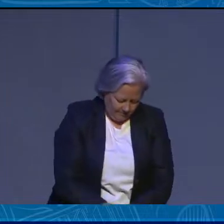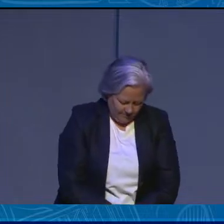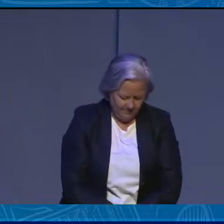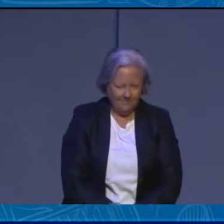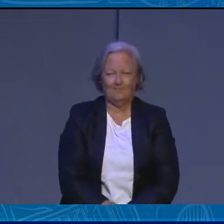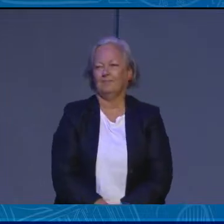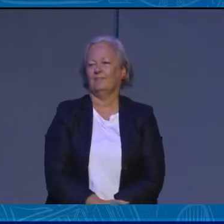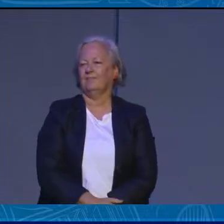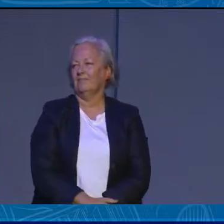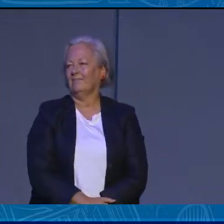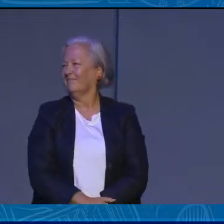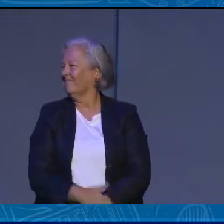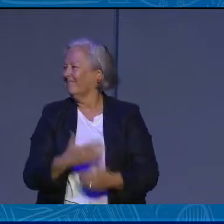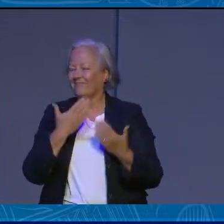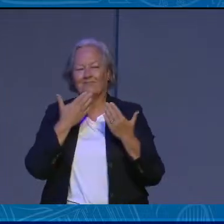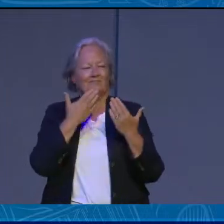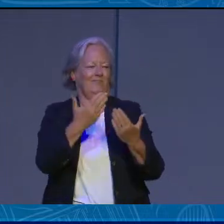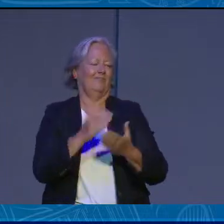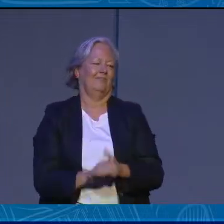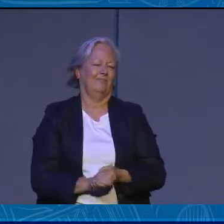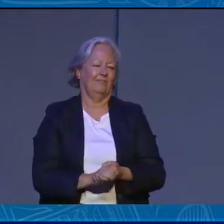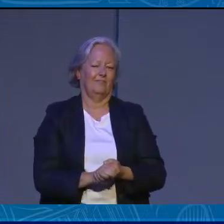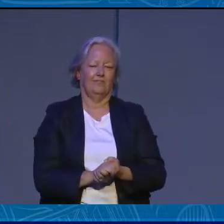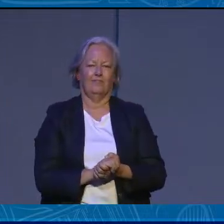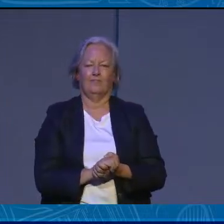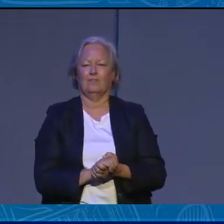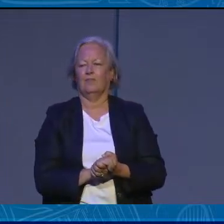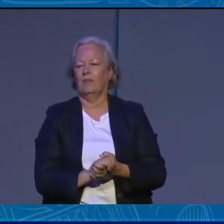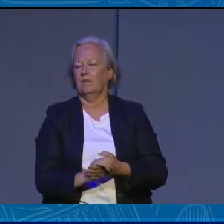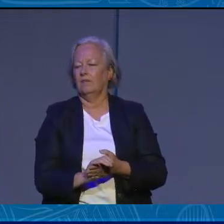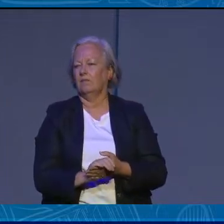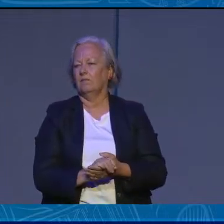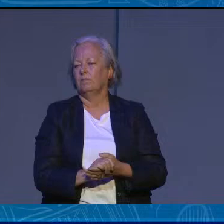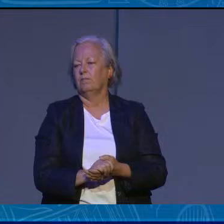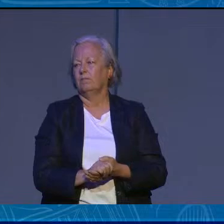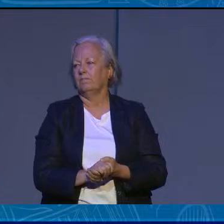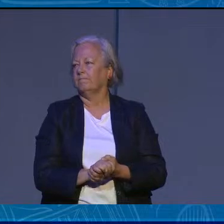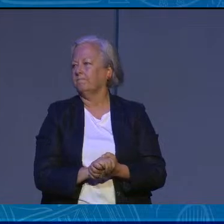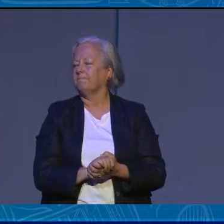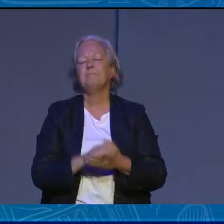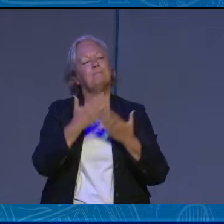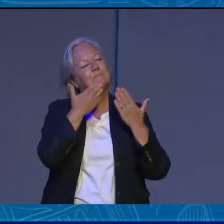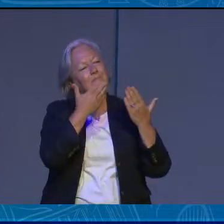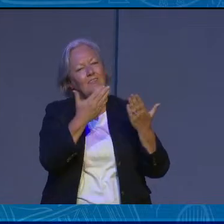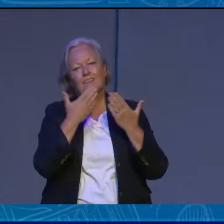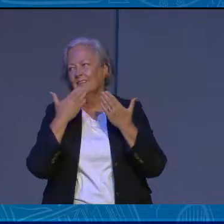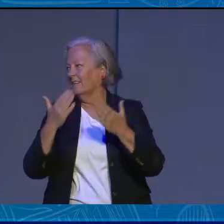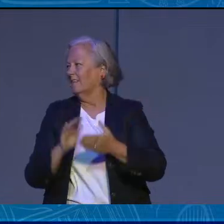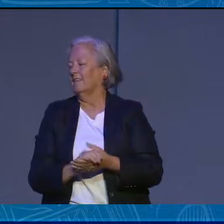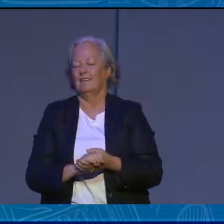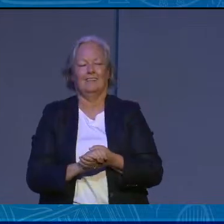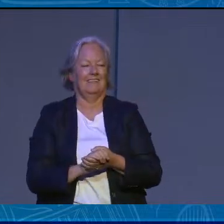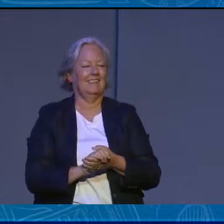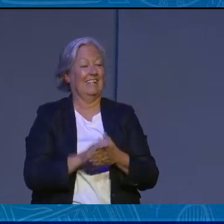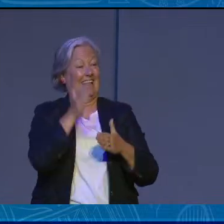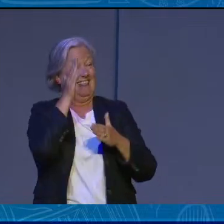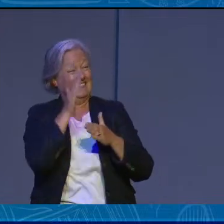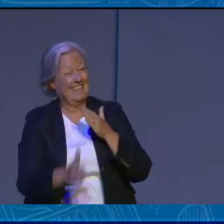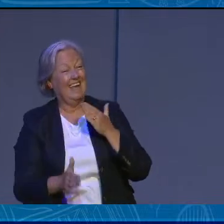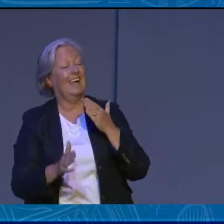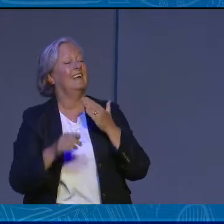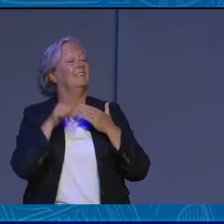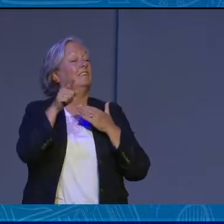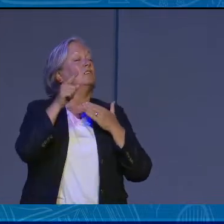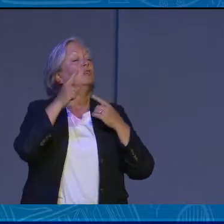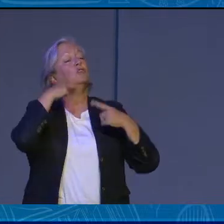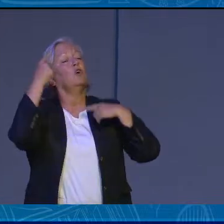Thank you so much. Thank you. Thank you so much. For this last song, this is a powerful reminder